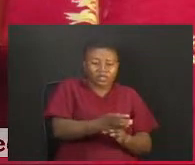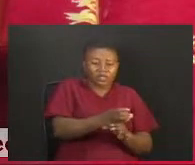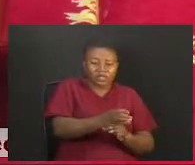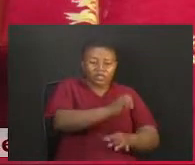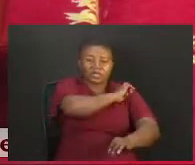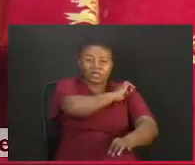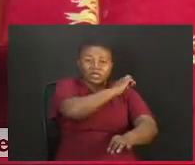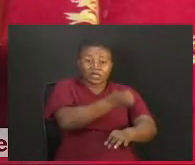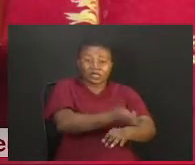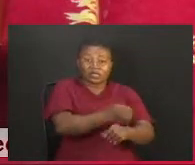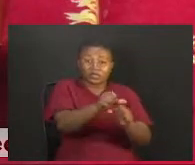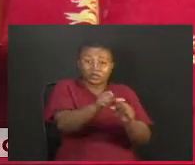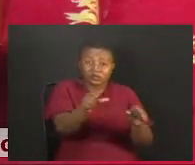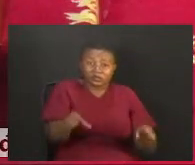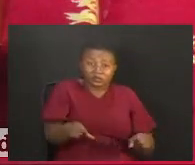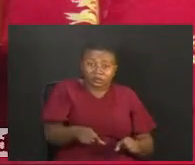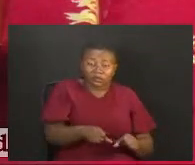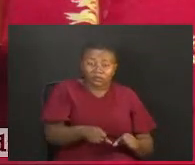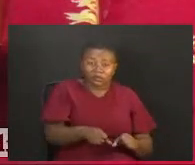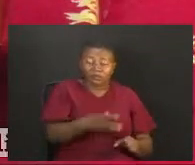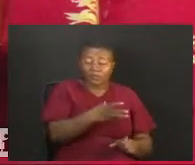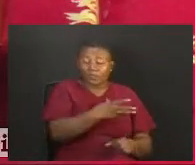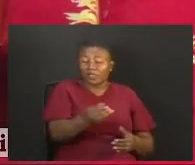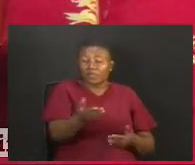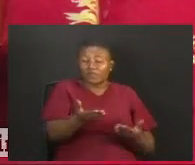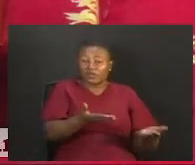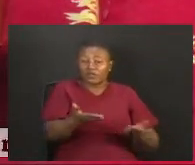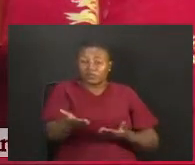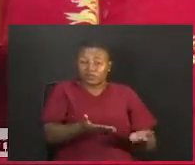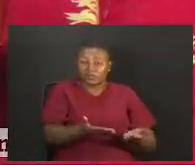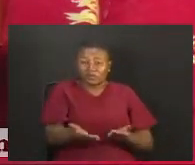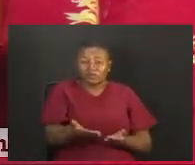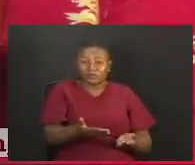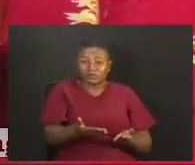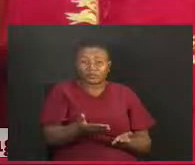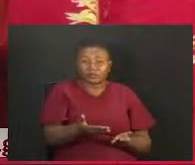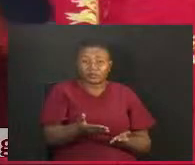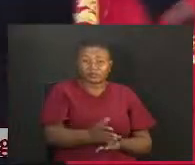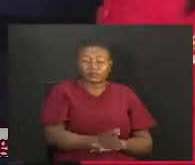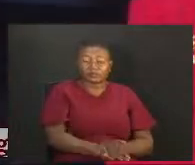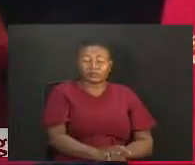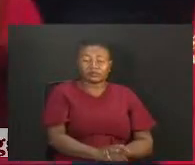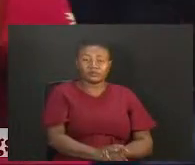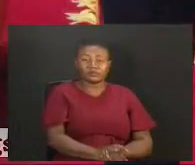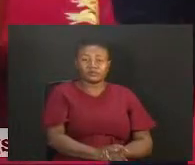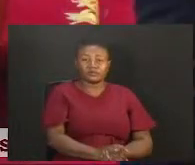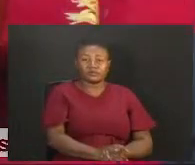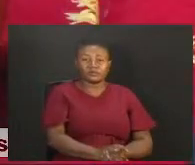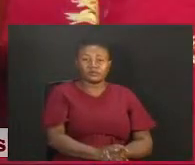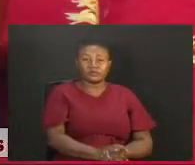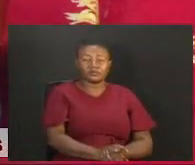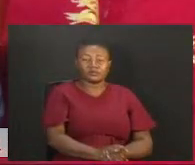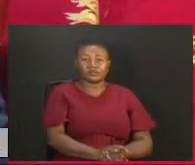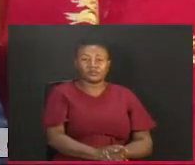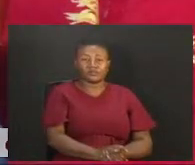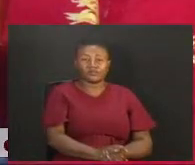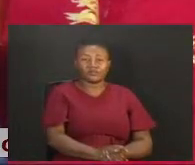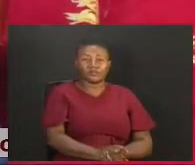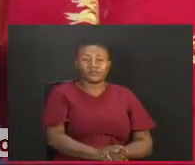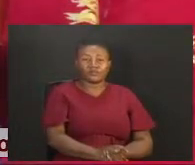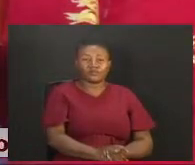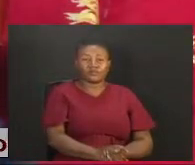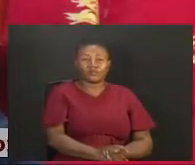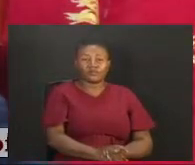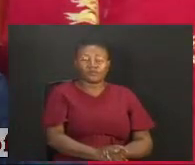shortfalls and service the inherited debt service obligation. Mr. Speaker,